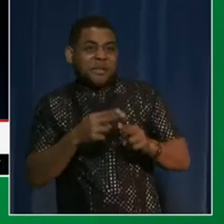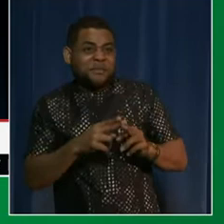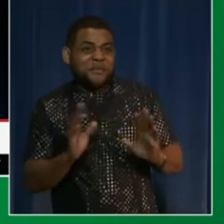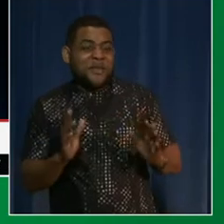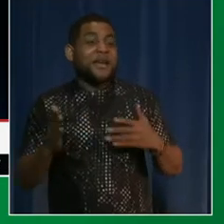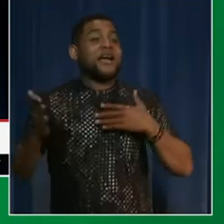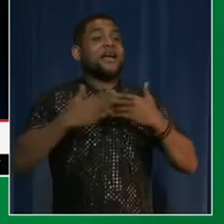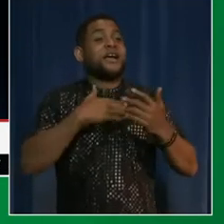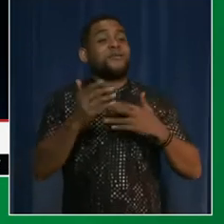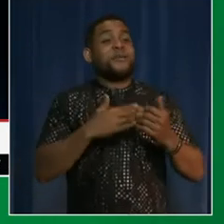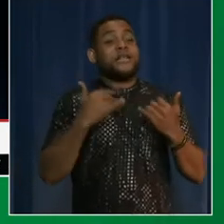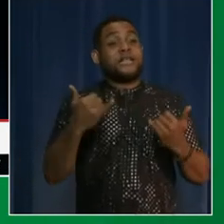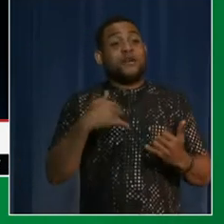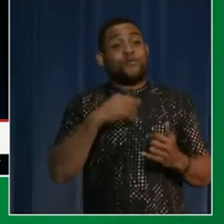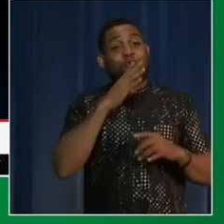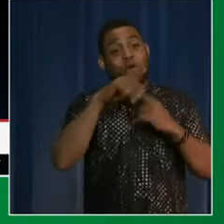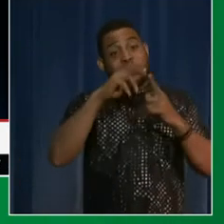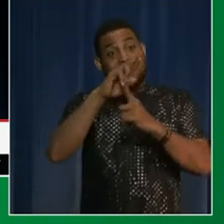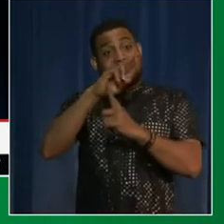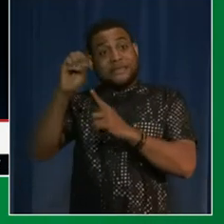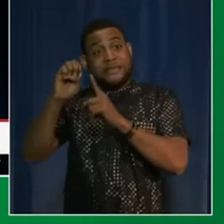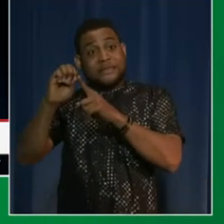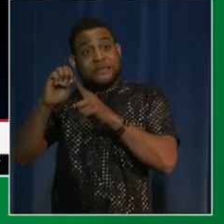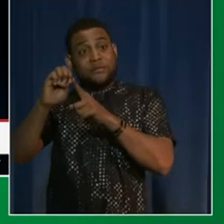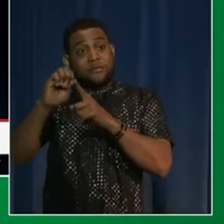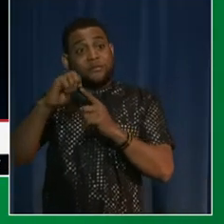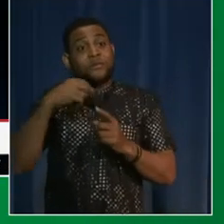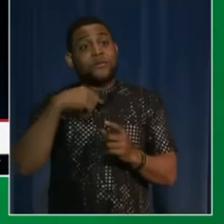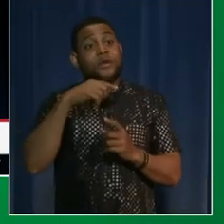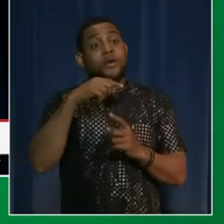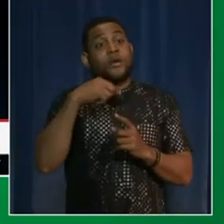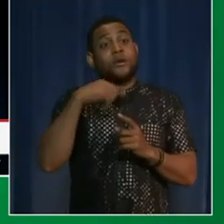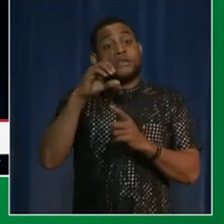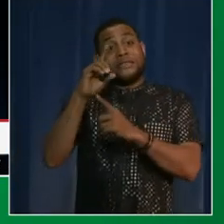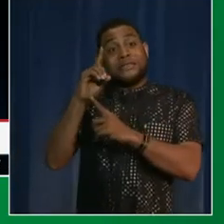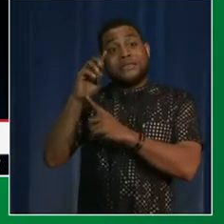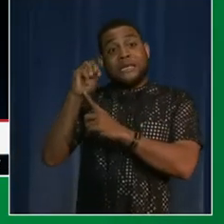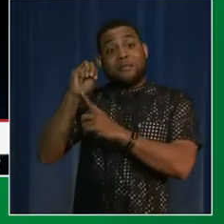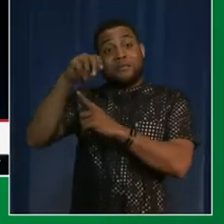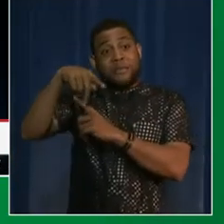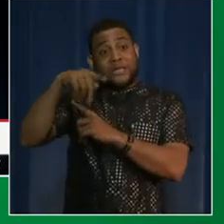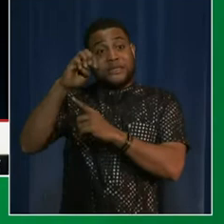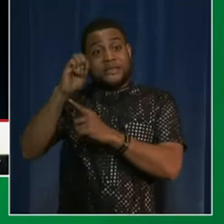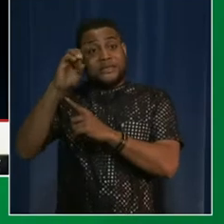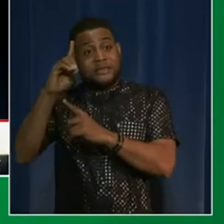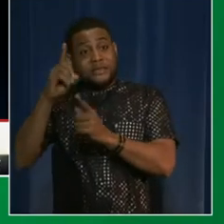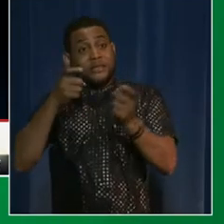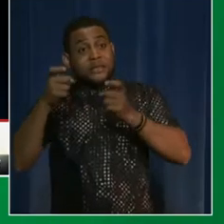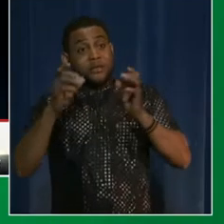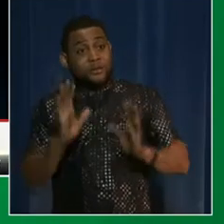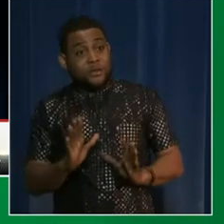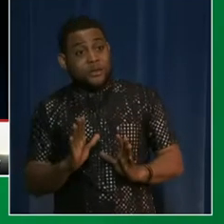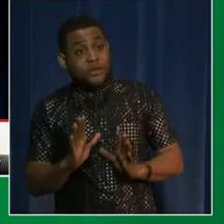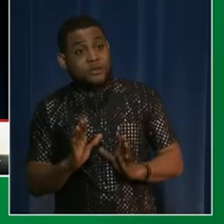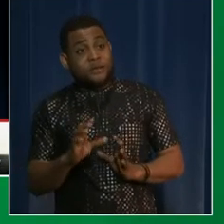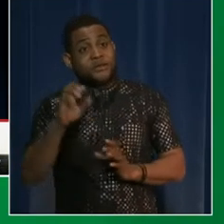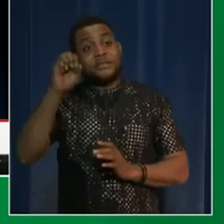off, I present to you DMPED's Real Estate Director, Sarosh.